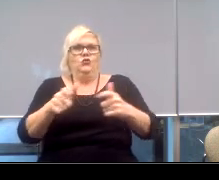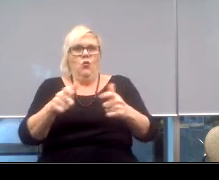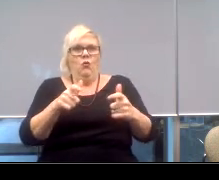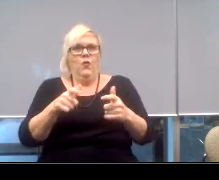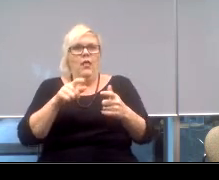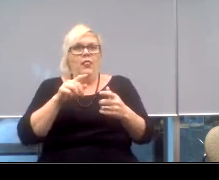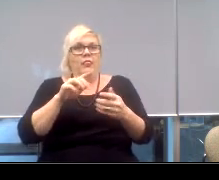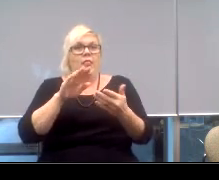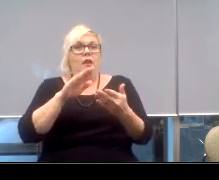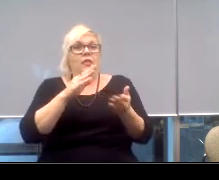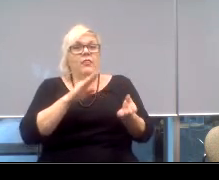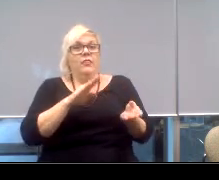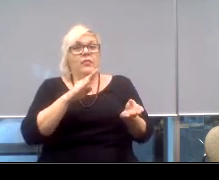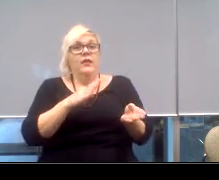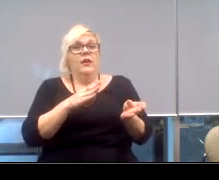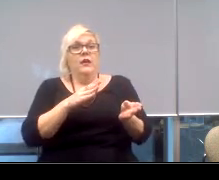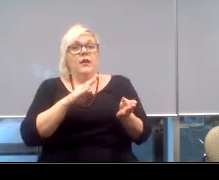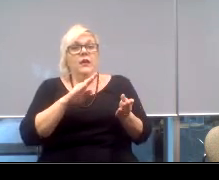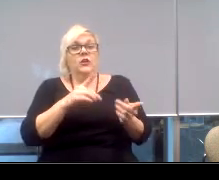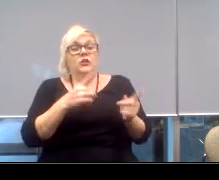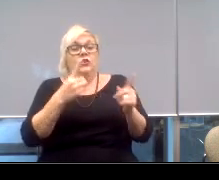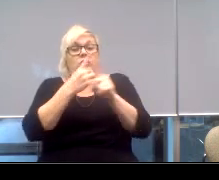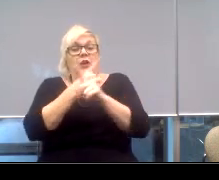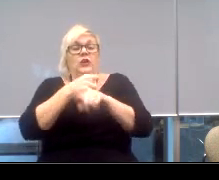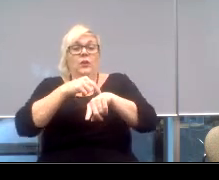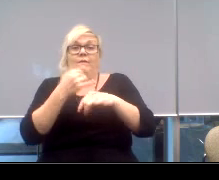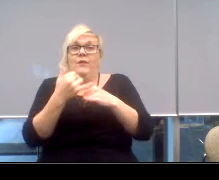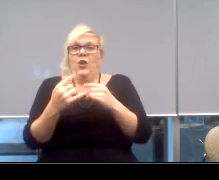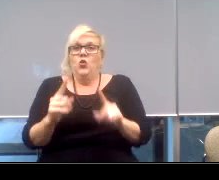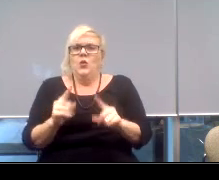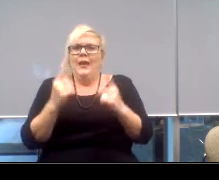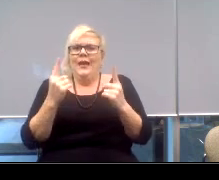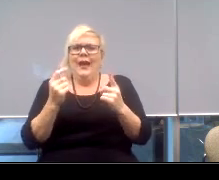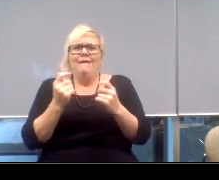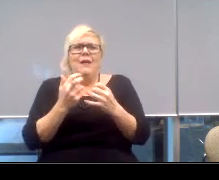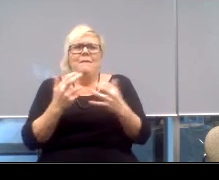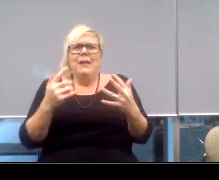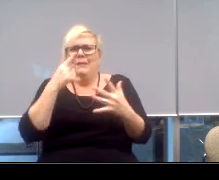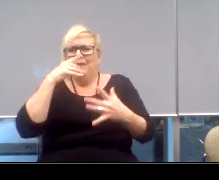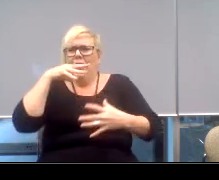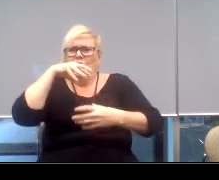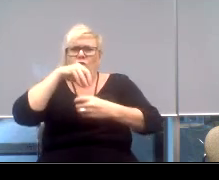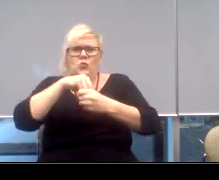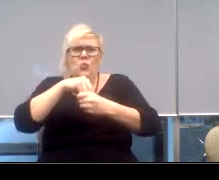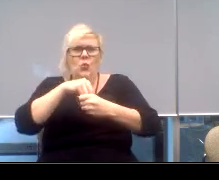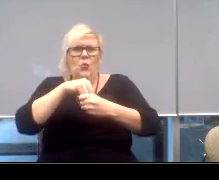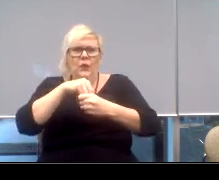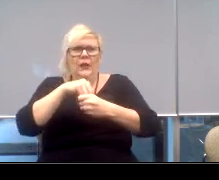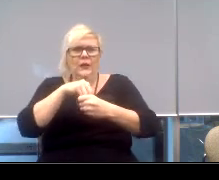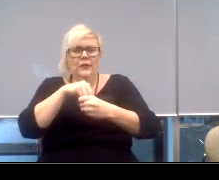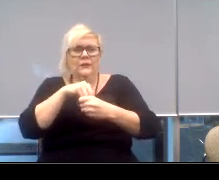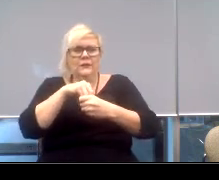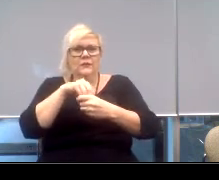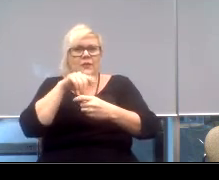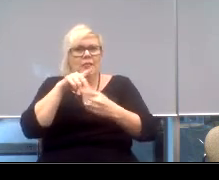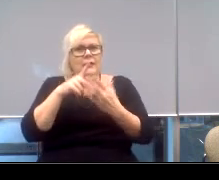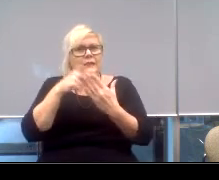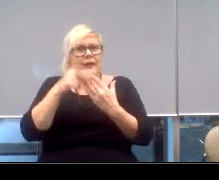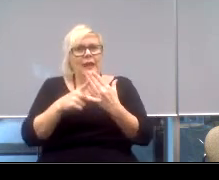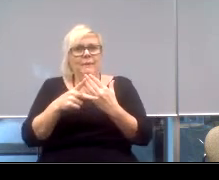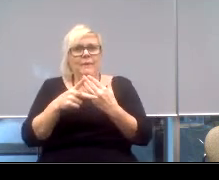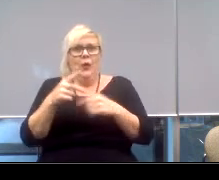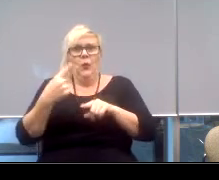phase is a unique period for the NDIS. We have a large number of people joining the scheme during a very short period of time. At